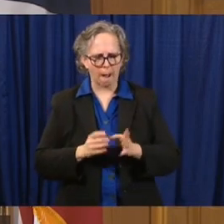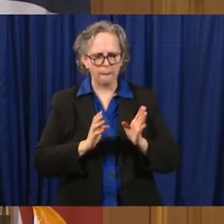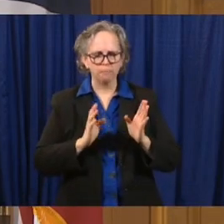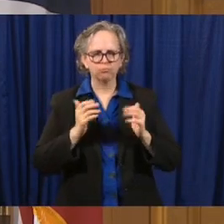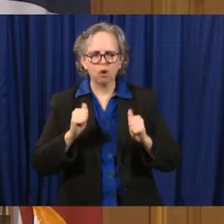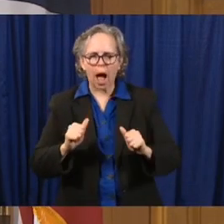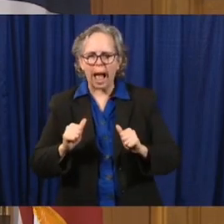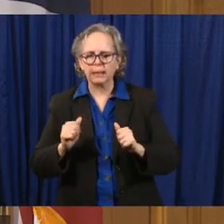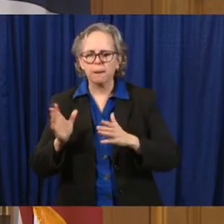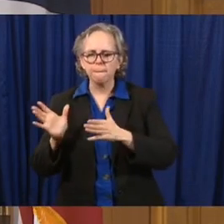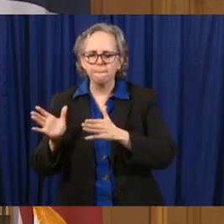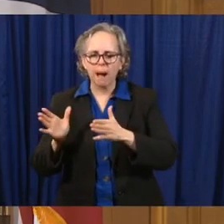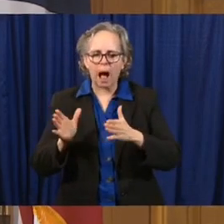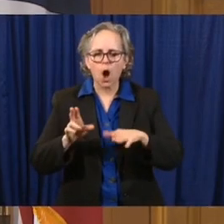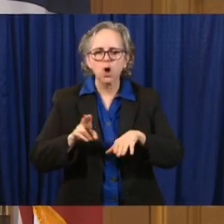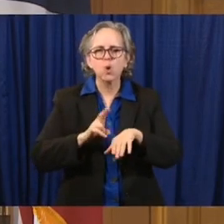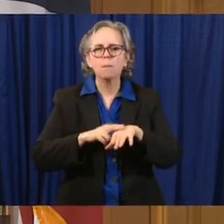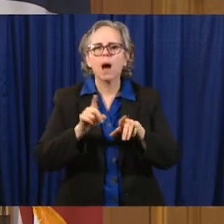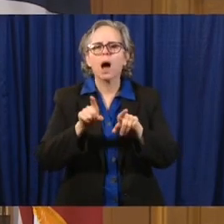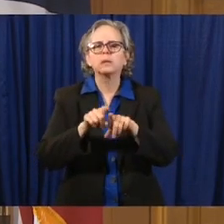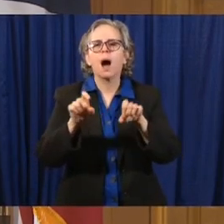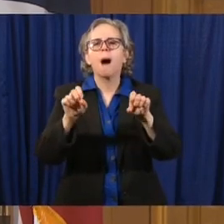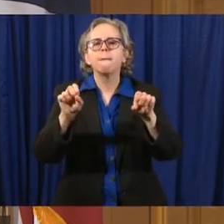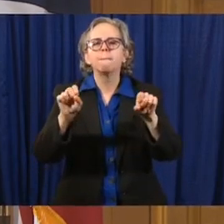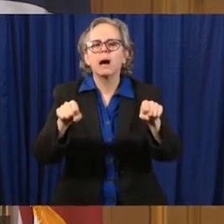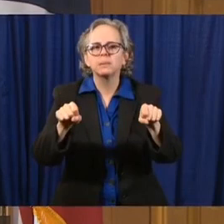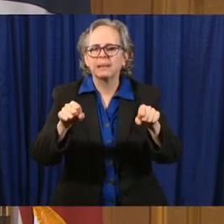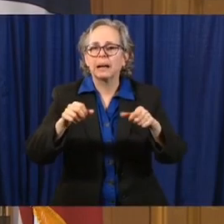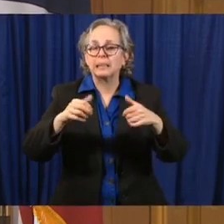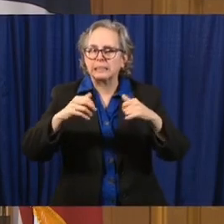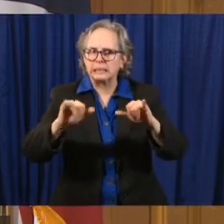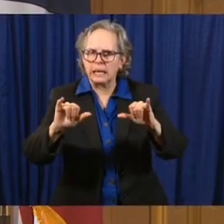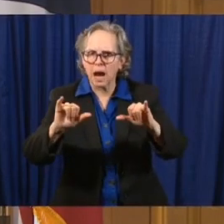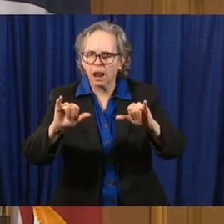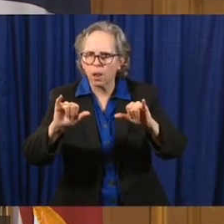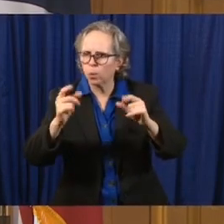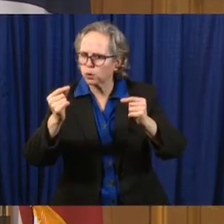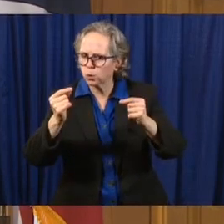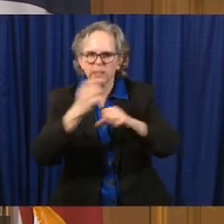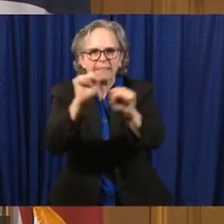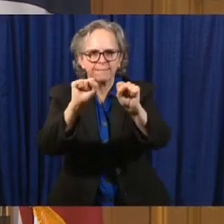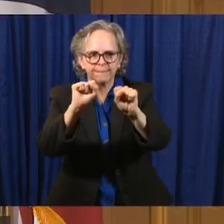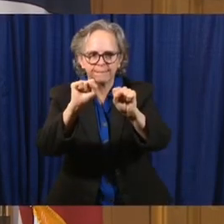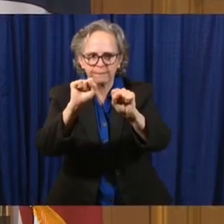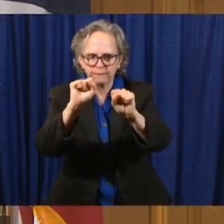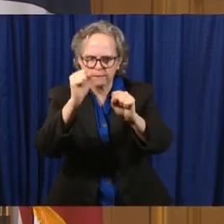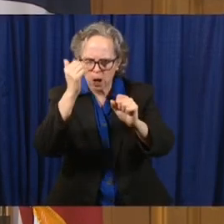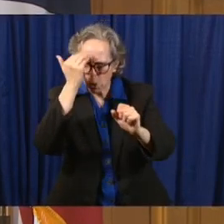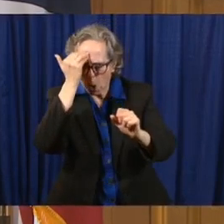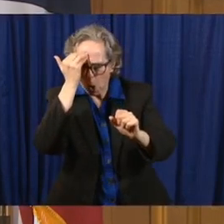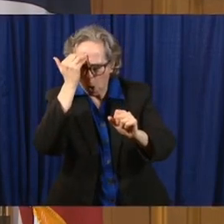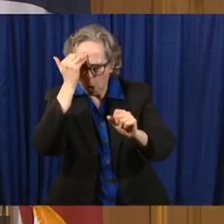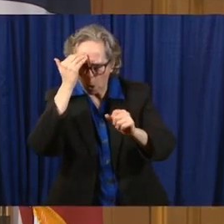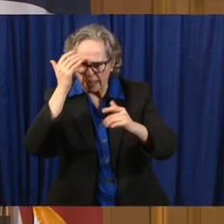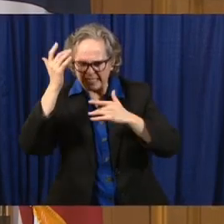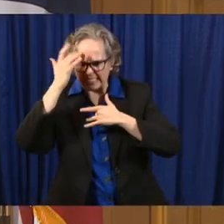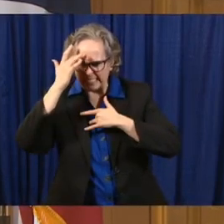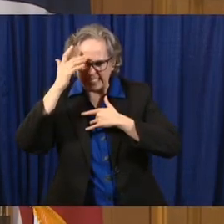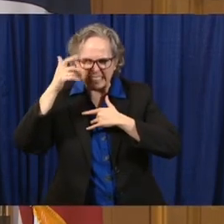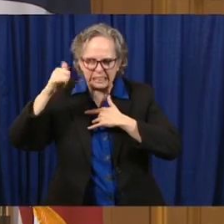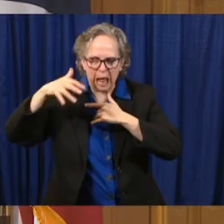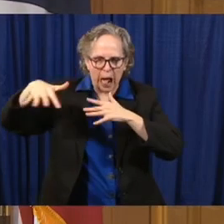talking about, I'm told, 12 to 18 months. So that things are going to be